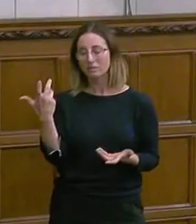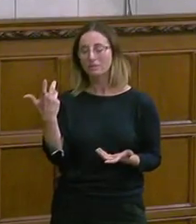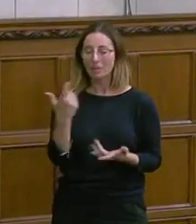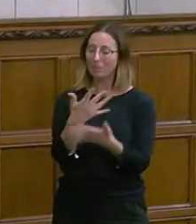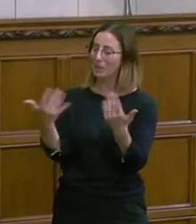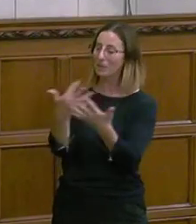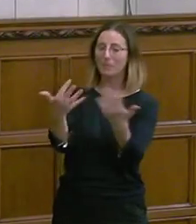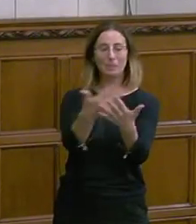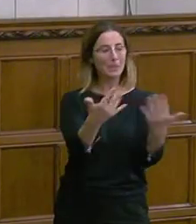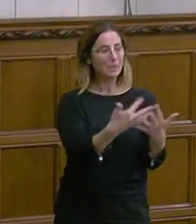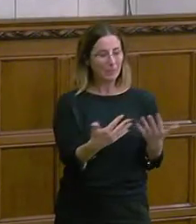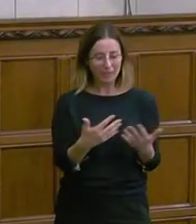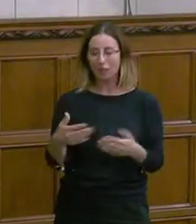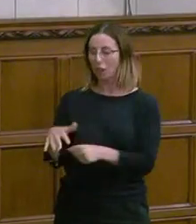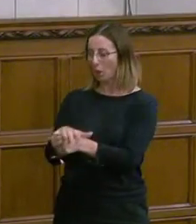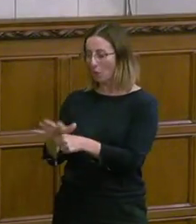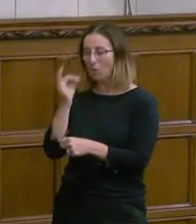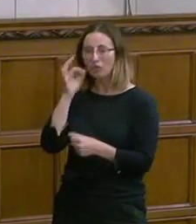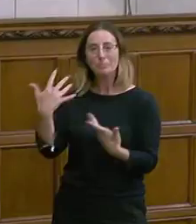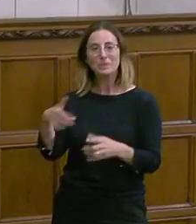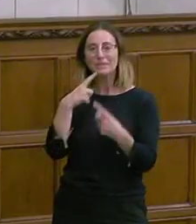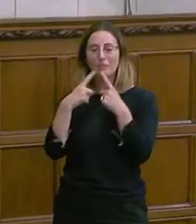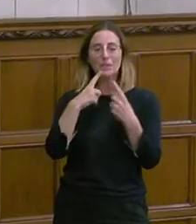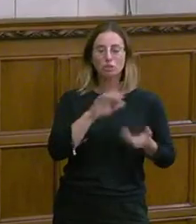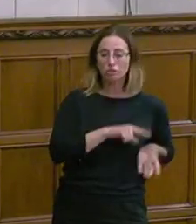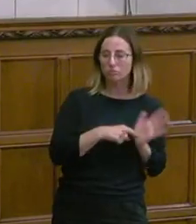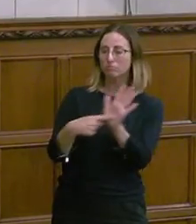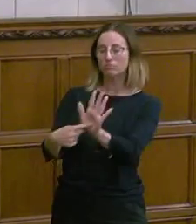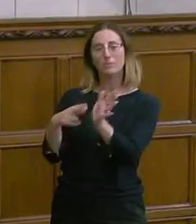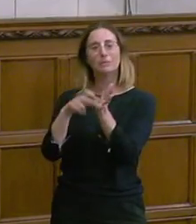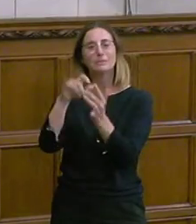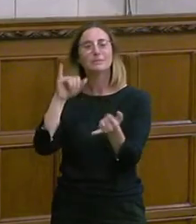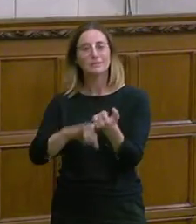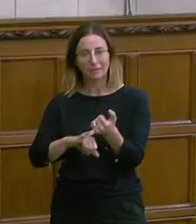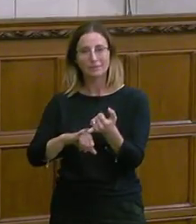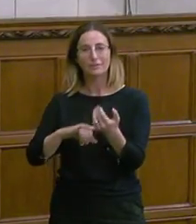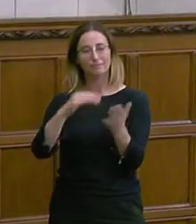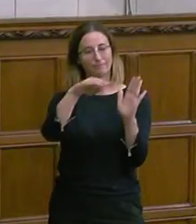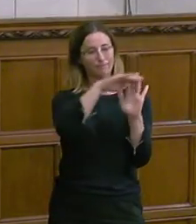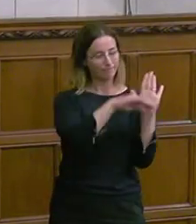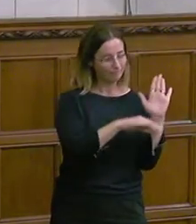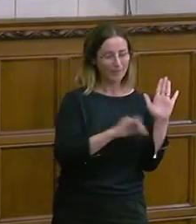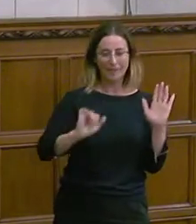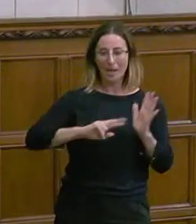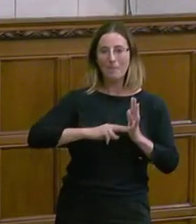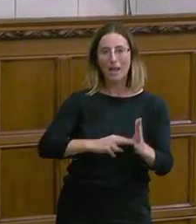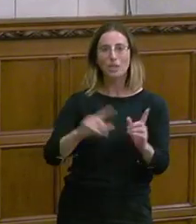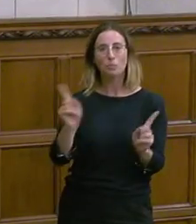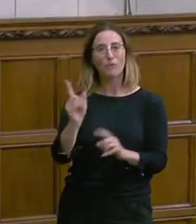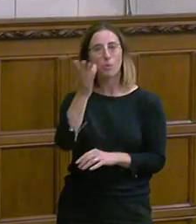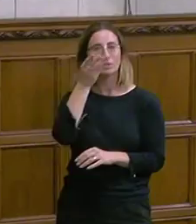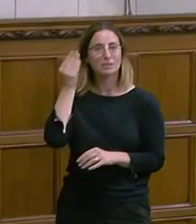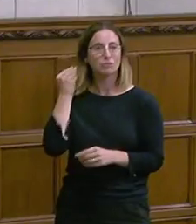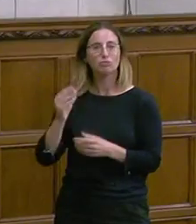provided information to the National Deaf Children's Society, setting out their plans for sensory support services in the future. My honourable